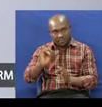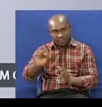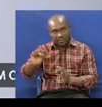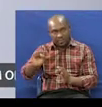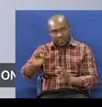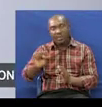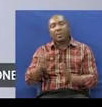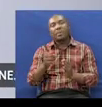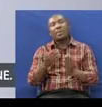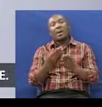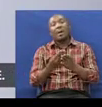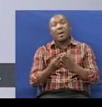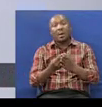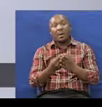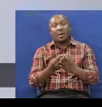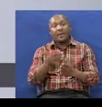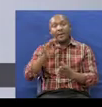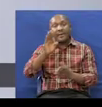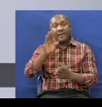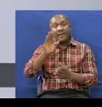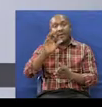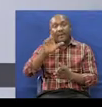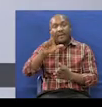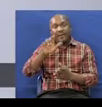sources and